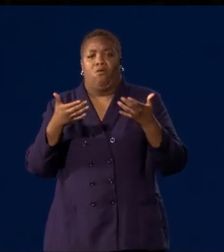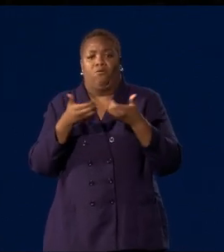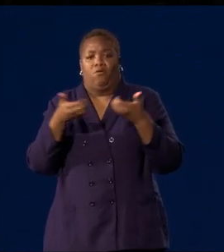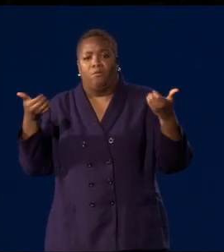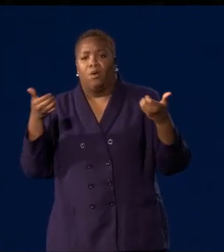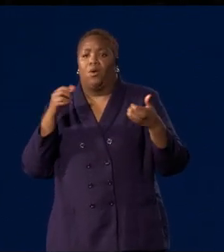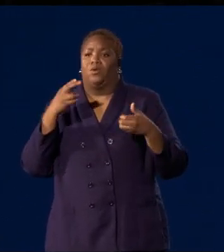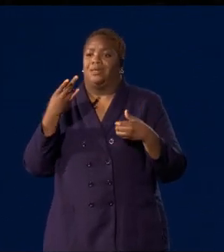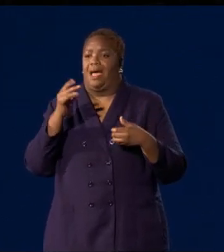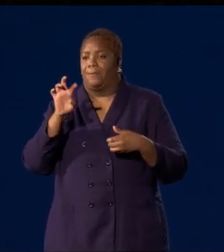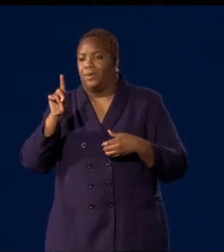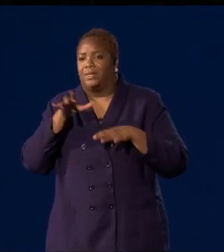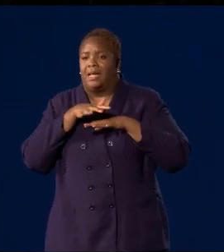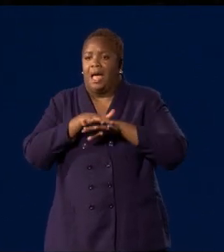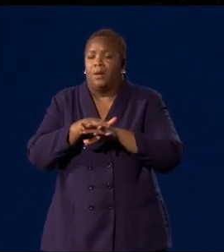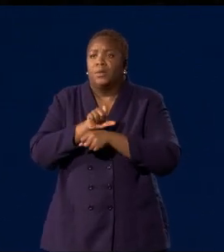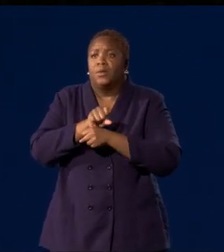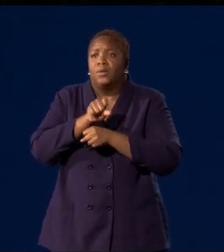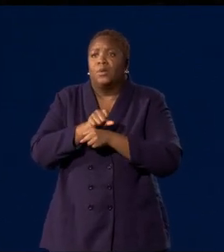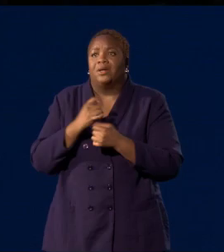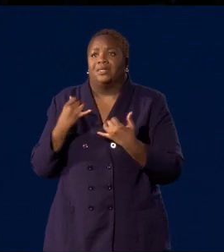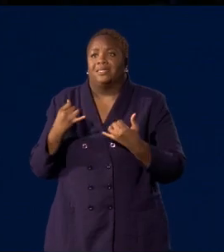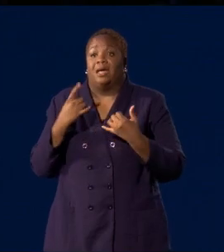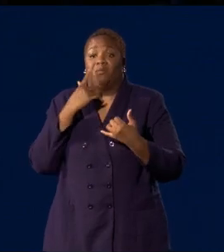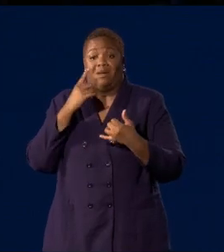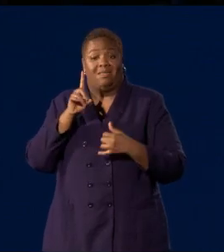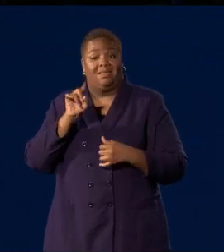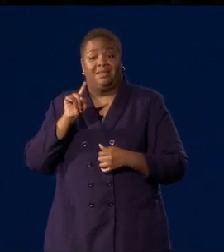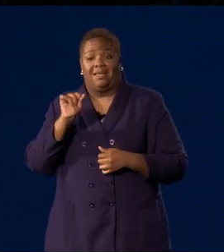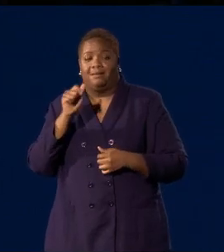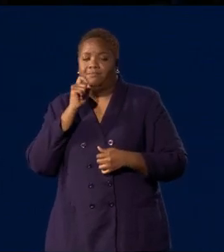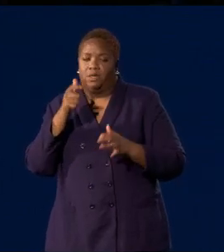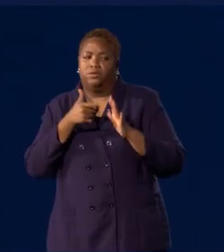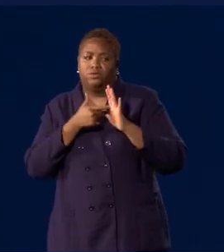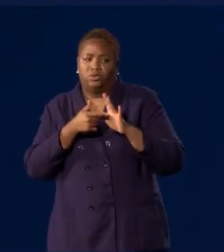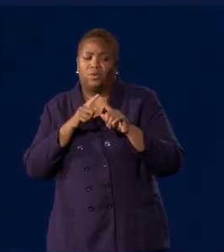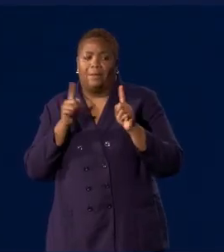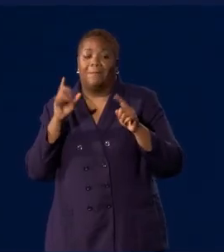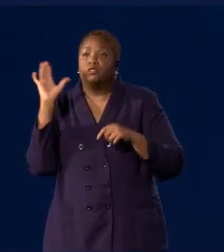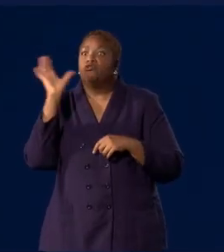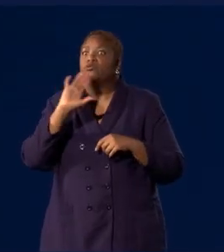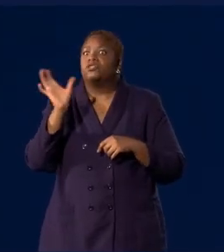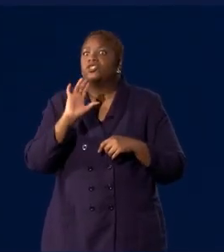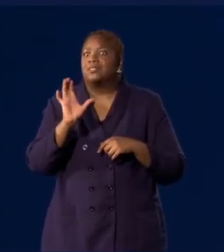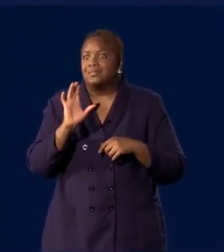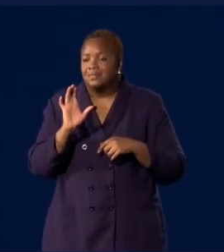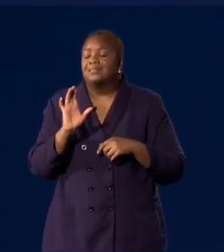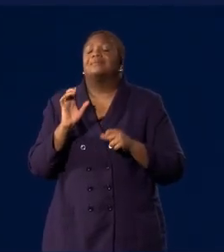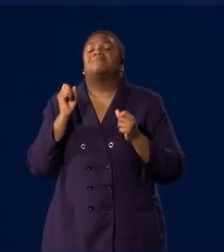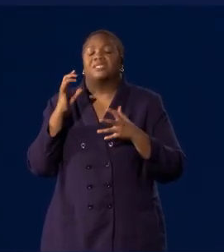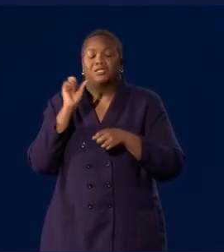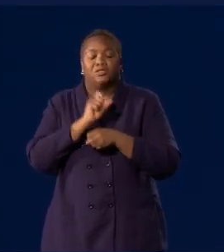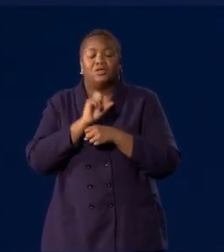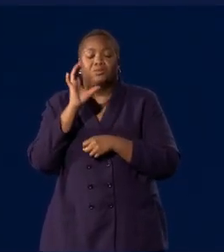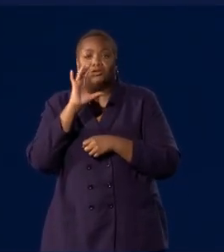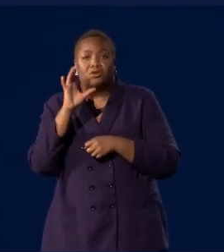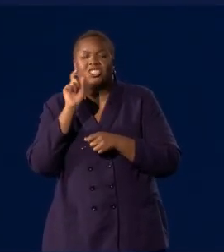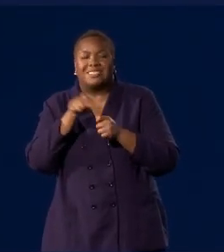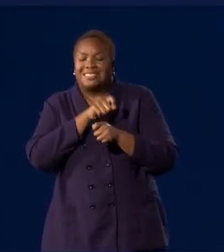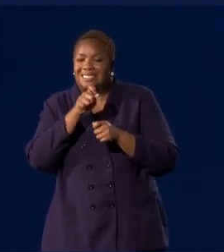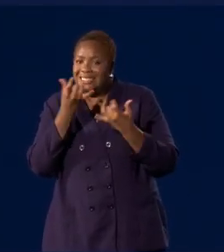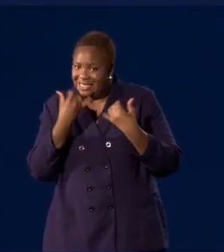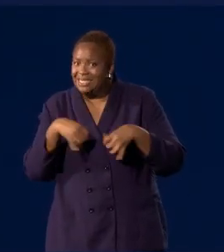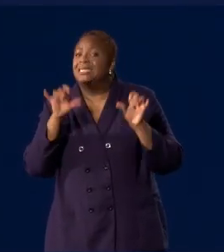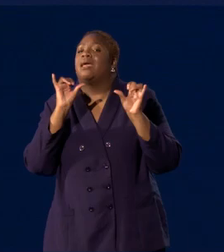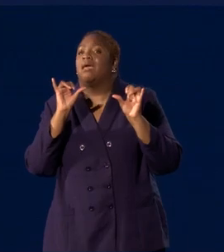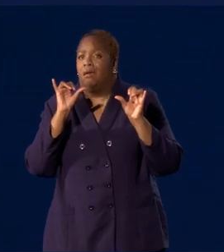that at this point. And the data I'm not showing you here is searches, and we're also seeing that a lot of job seekers still search